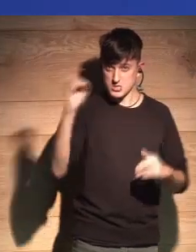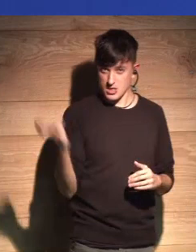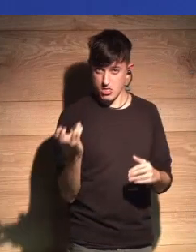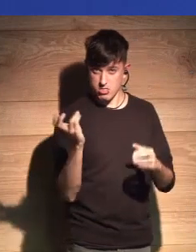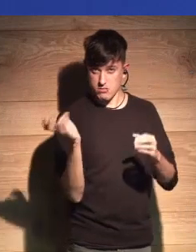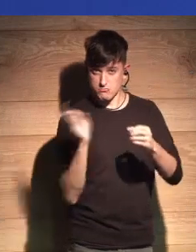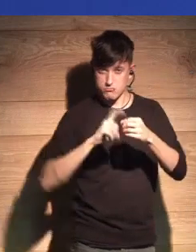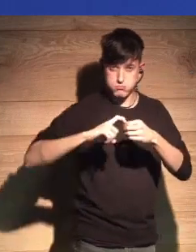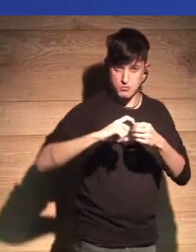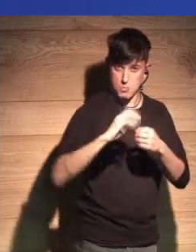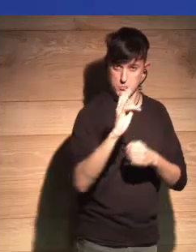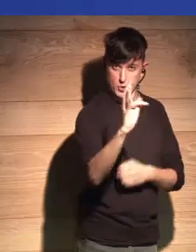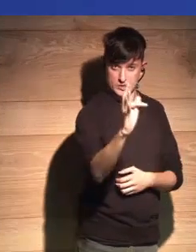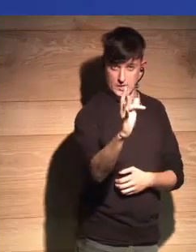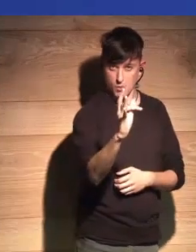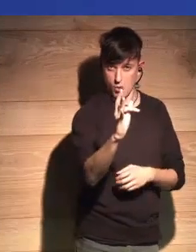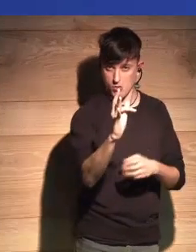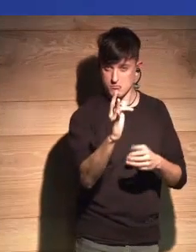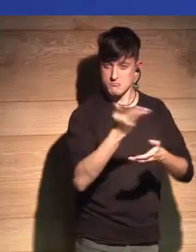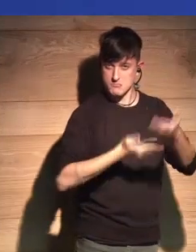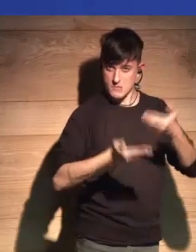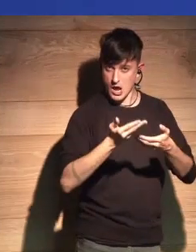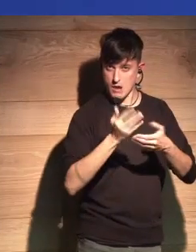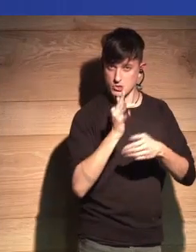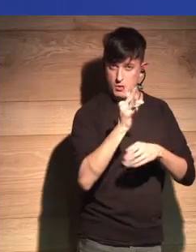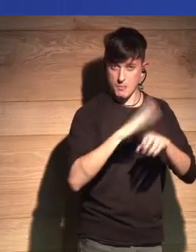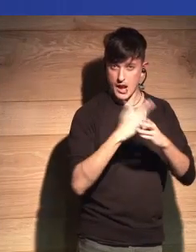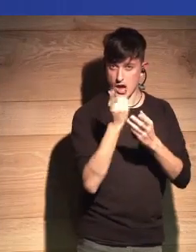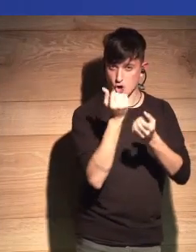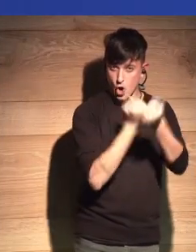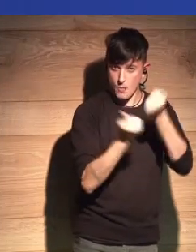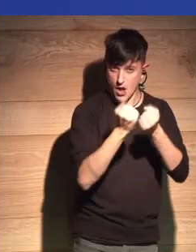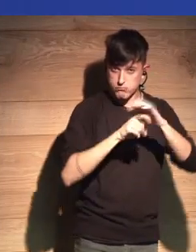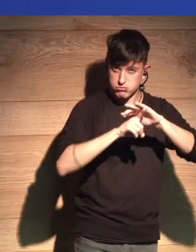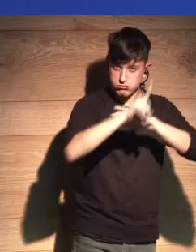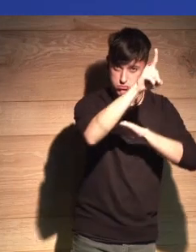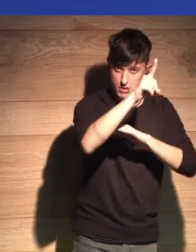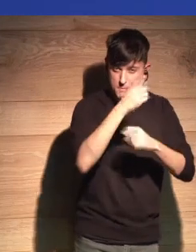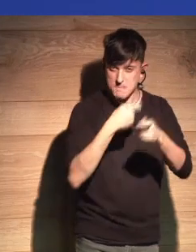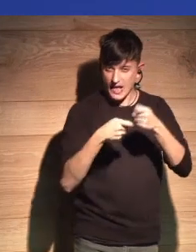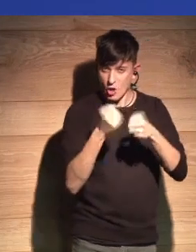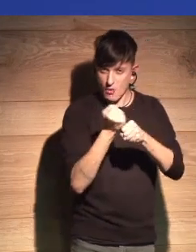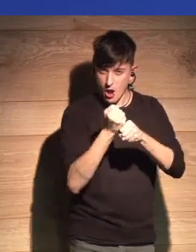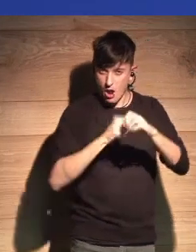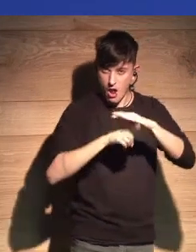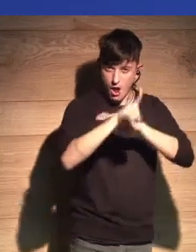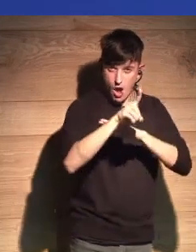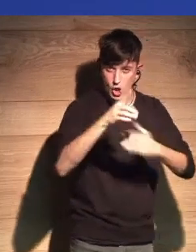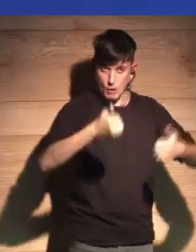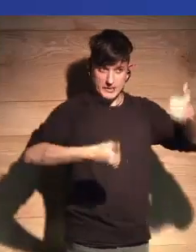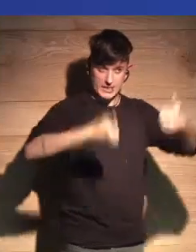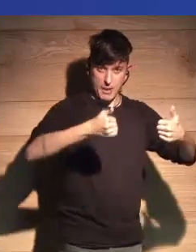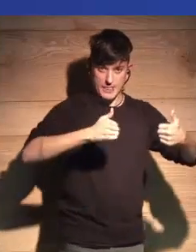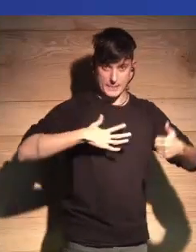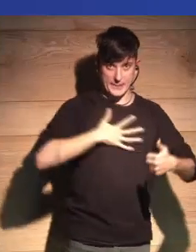diverse society. Equality and diversity not only contribute positively to